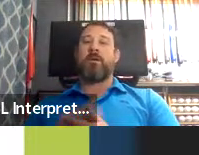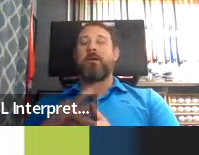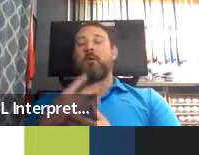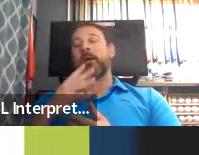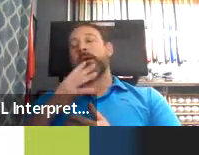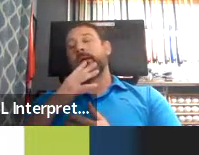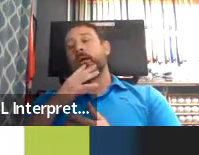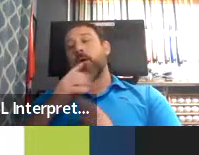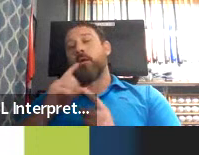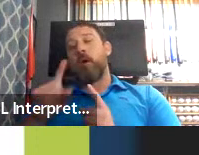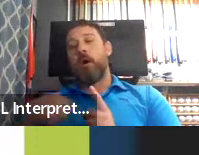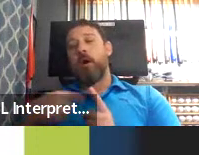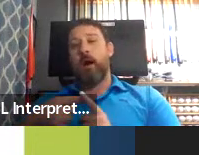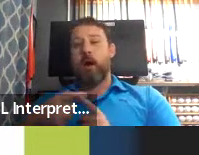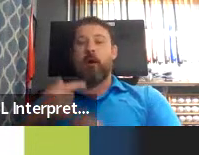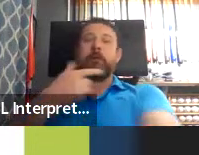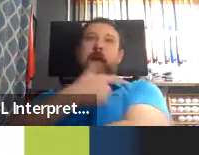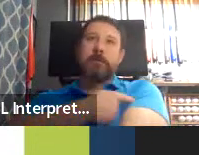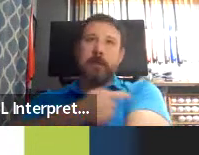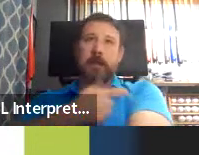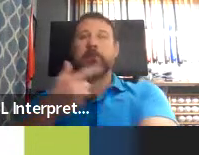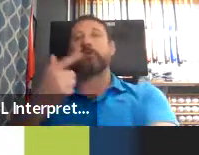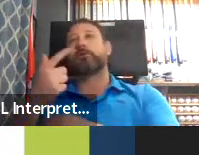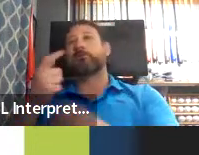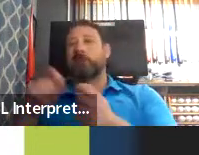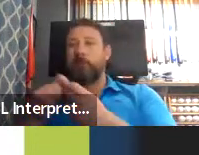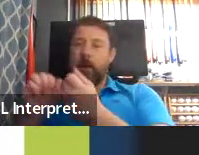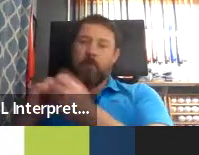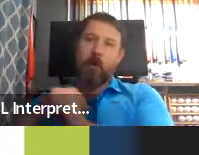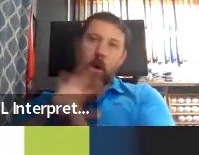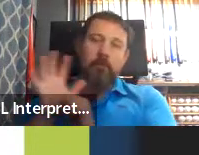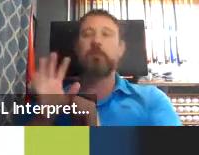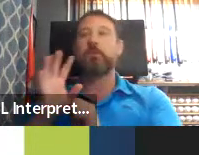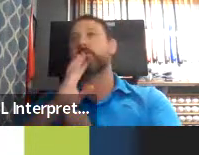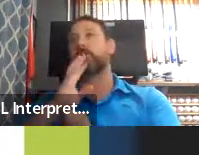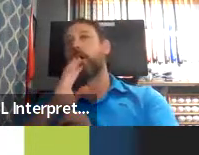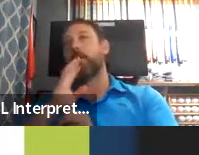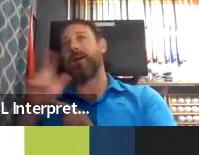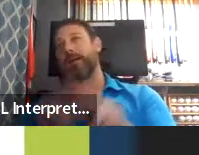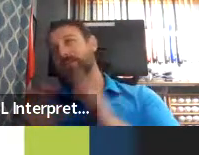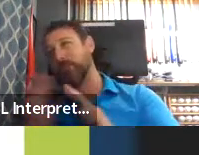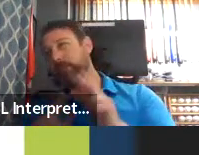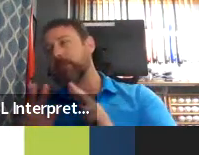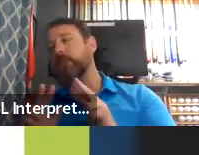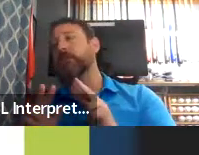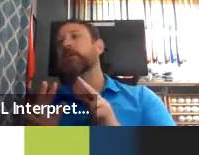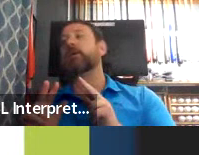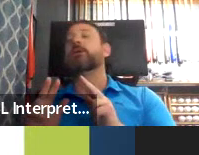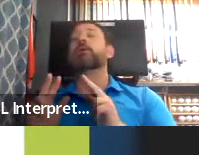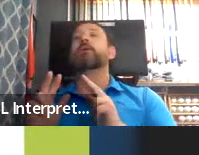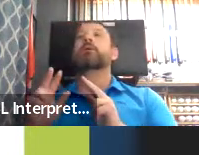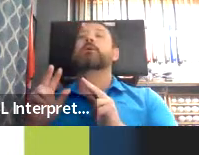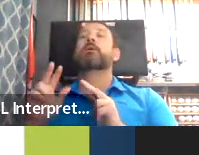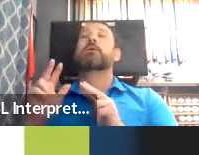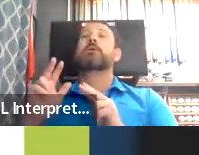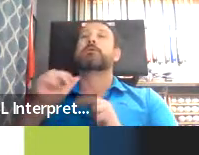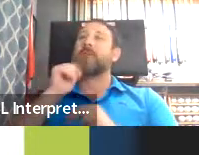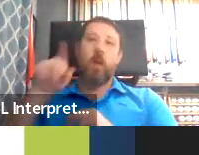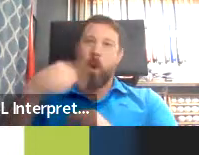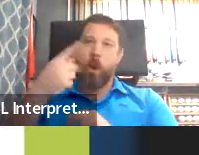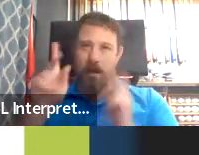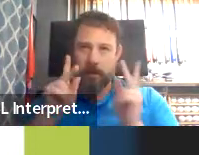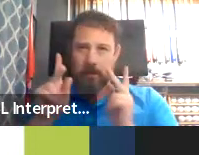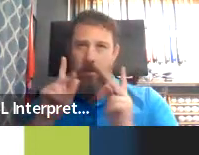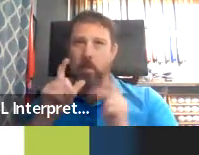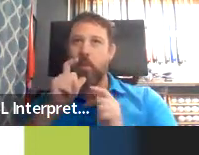about vaccinations, particularly on COVID, when we talk about vaccine hesitancy, it's not just about people who are